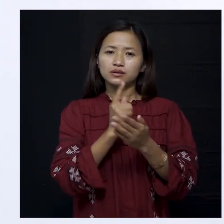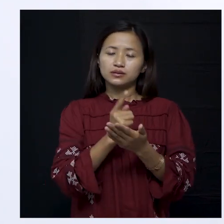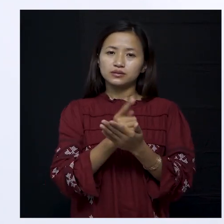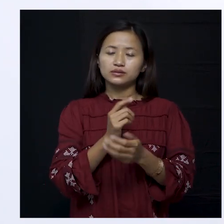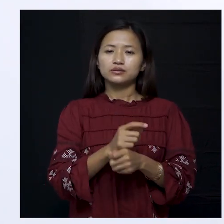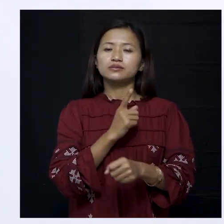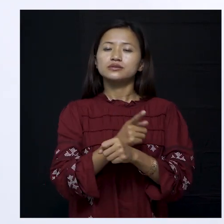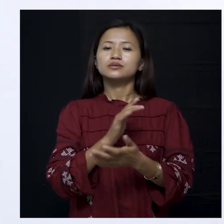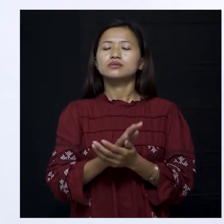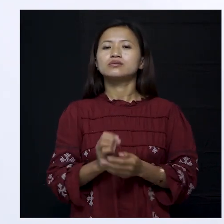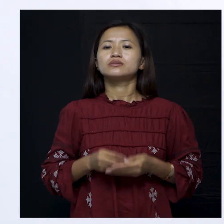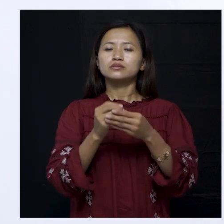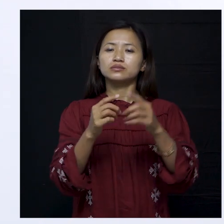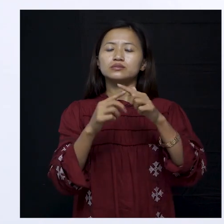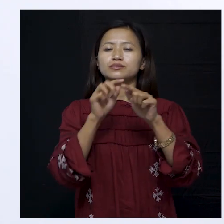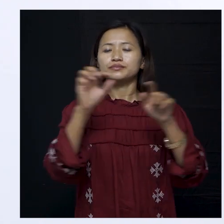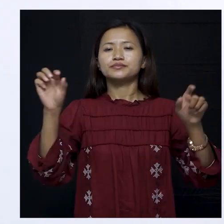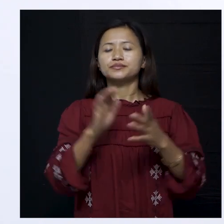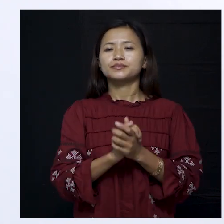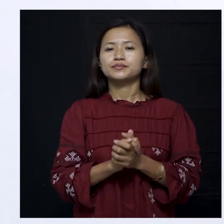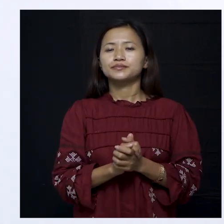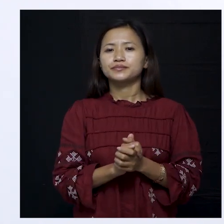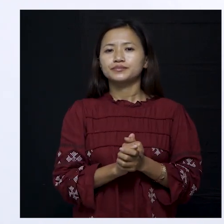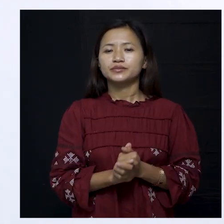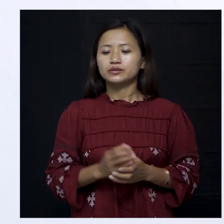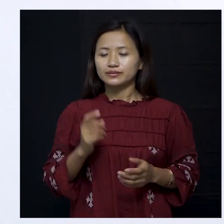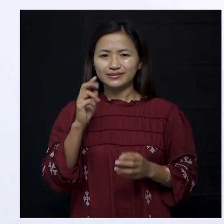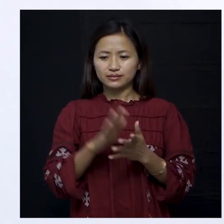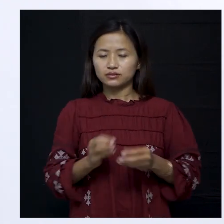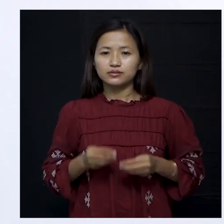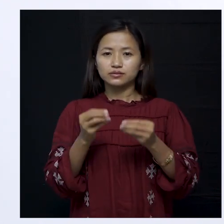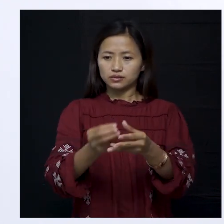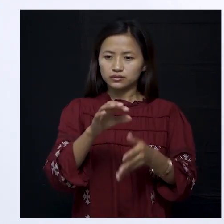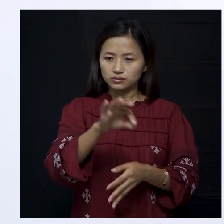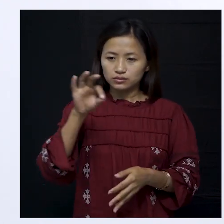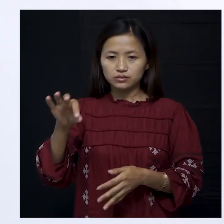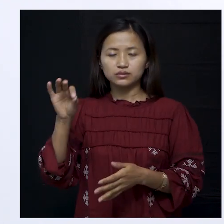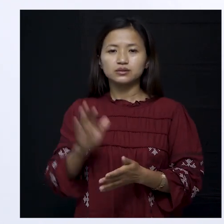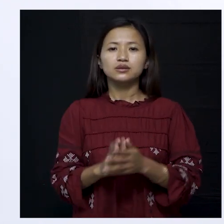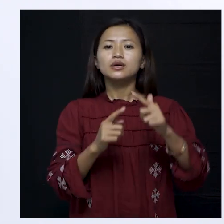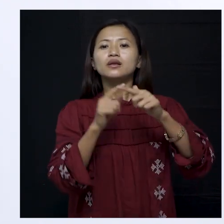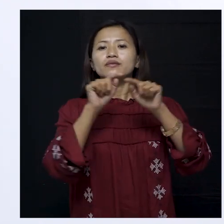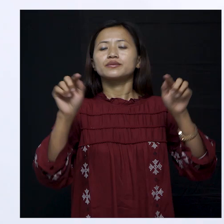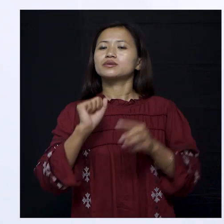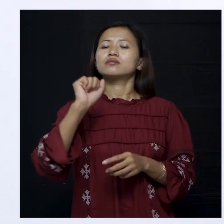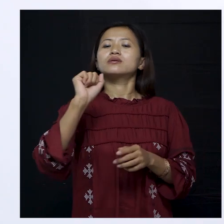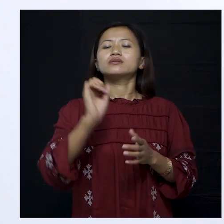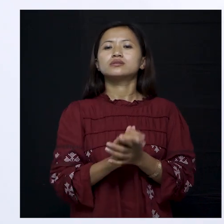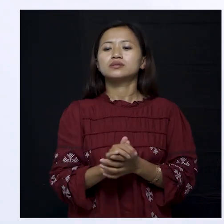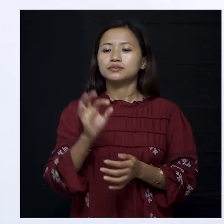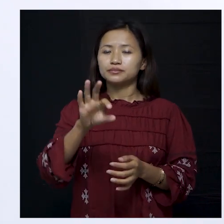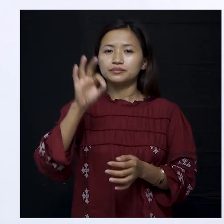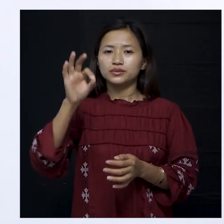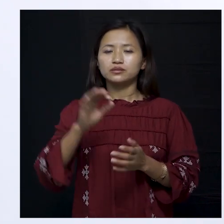give you a topic to write on, but in case you are given to choose a topic on your own, make sure that you